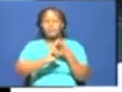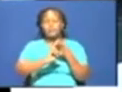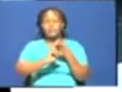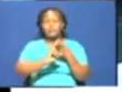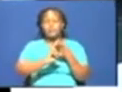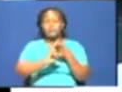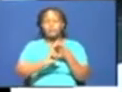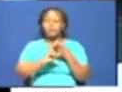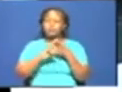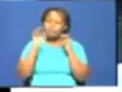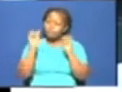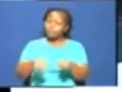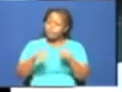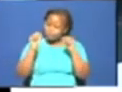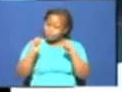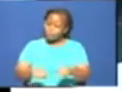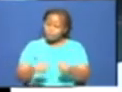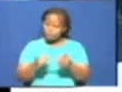Inawezekana.